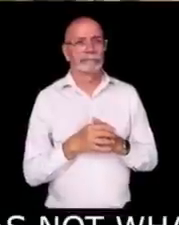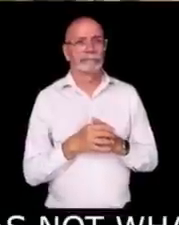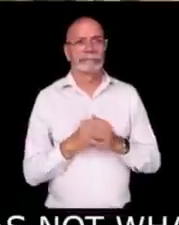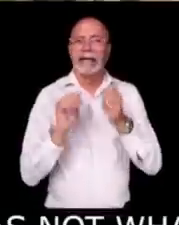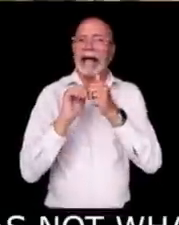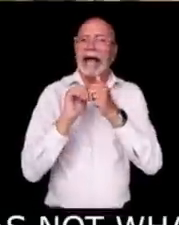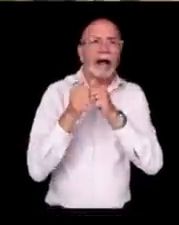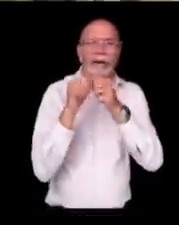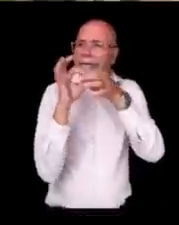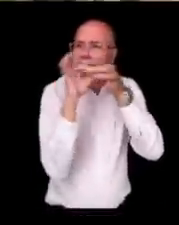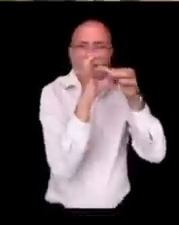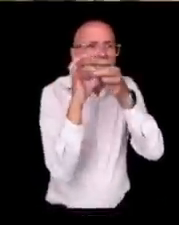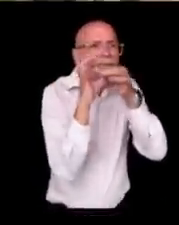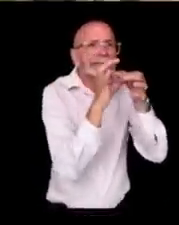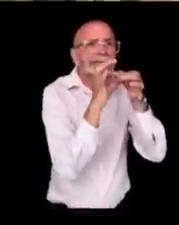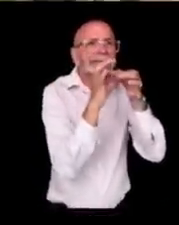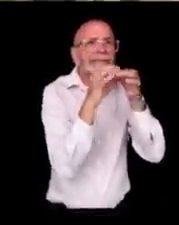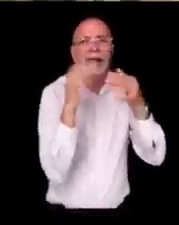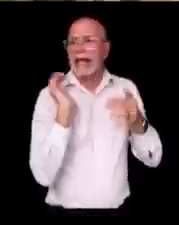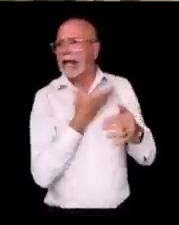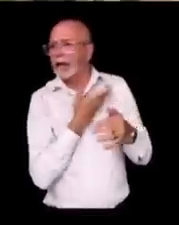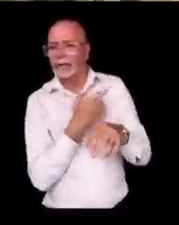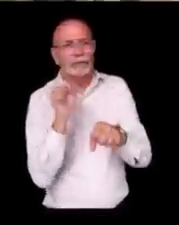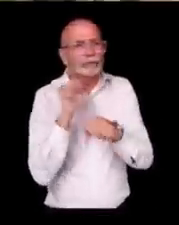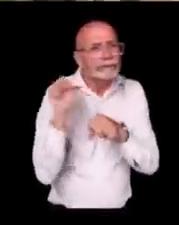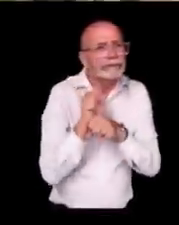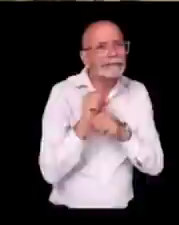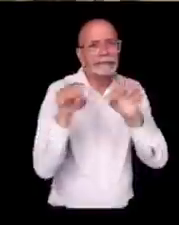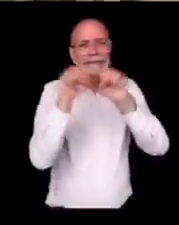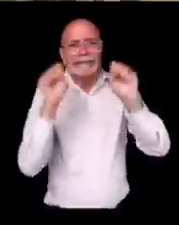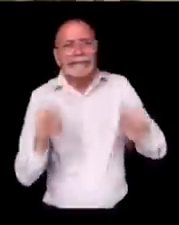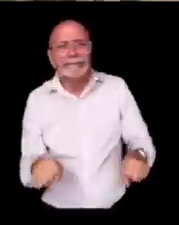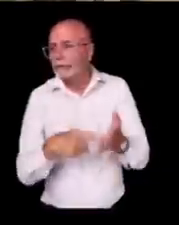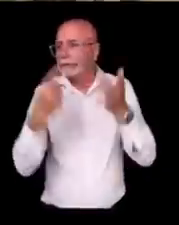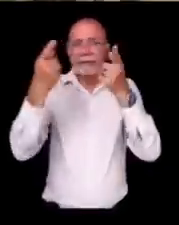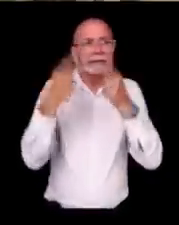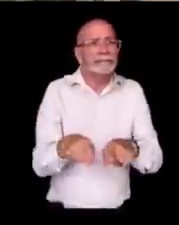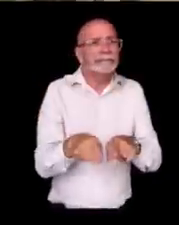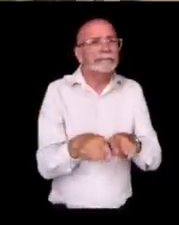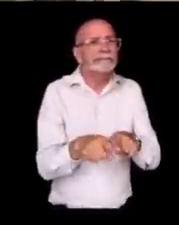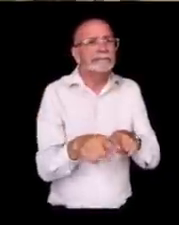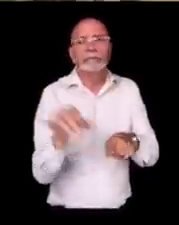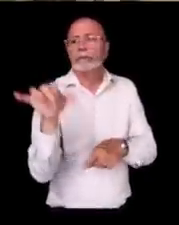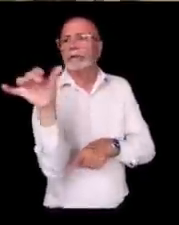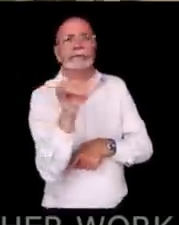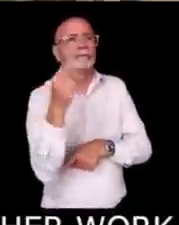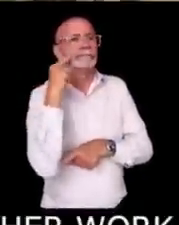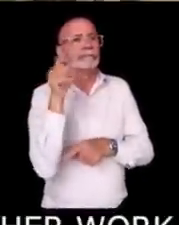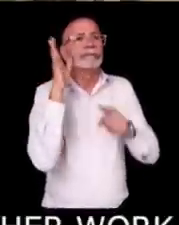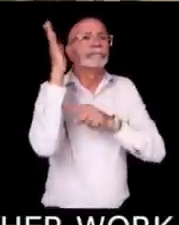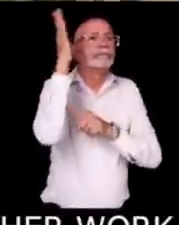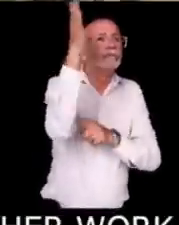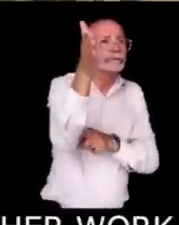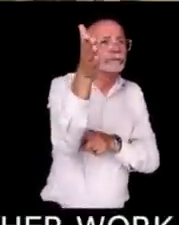or any of the other work, presumably, on the Canadian policy future is ultimately up to